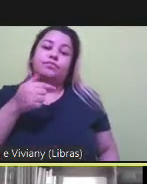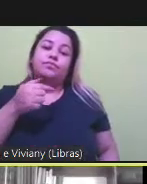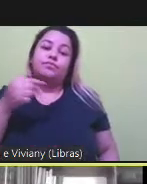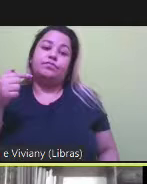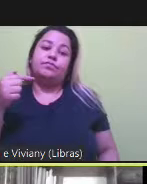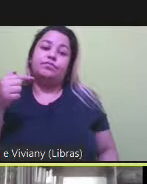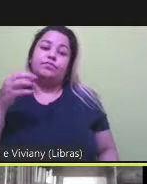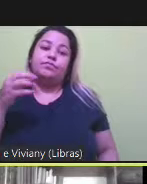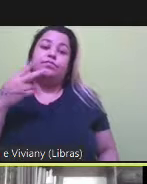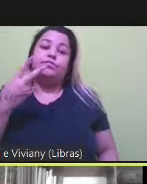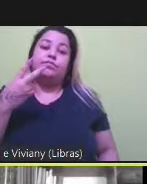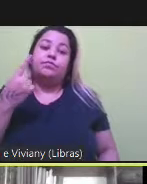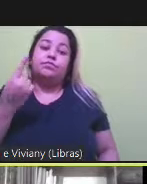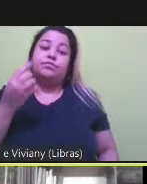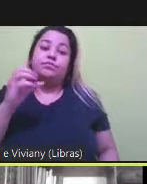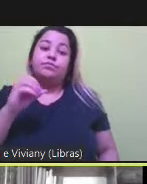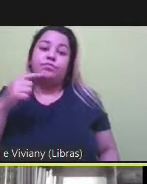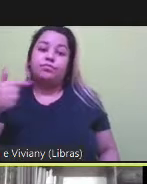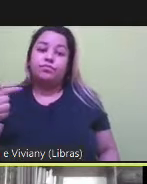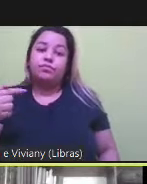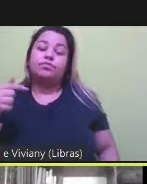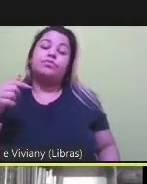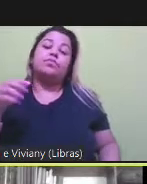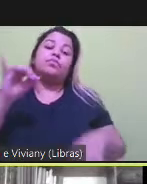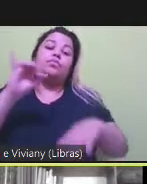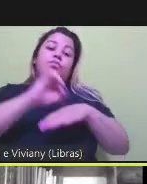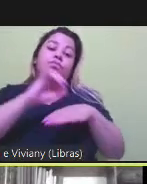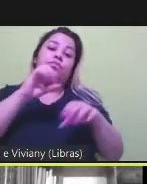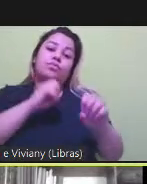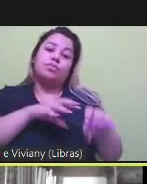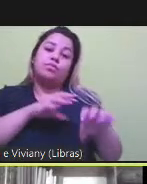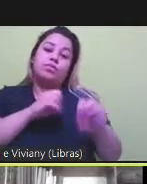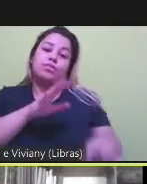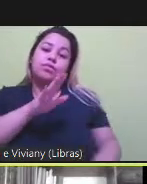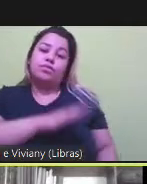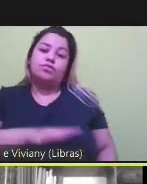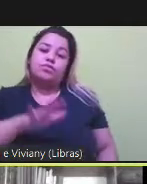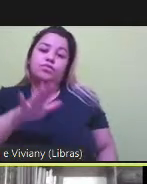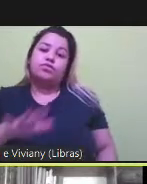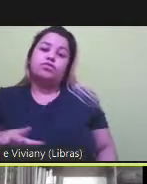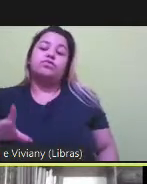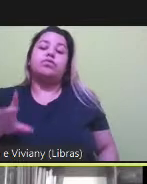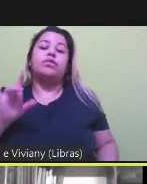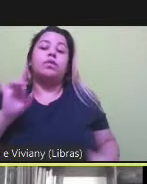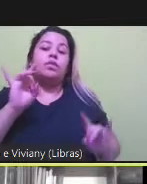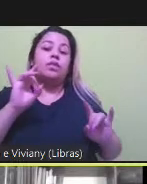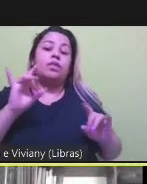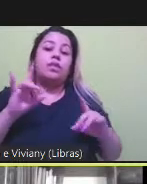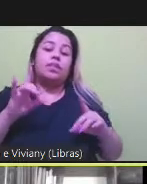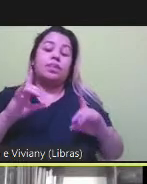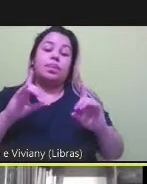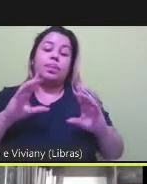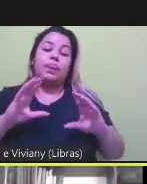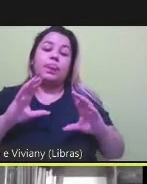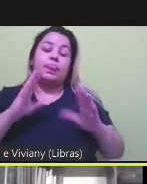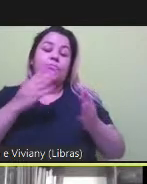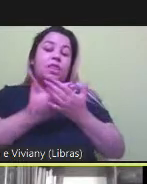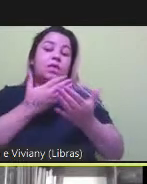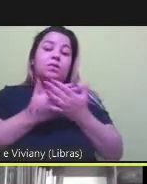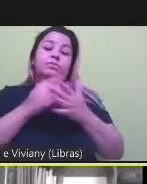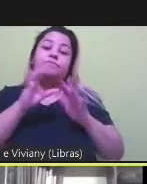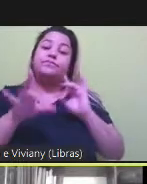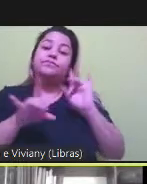2,100 centers or schools and primary schools, high schools that are part of the program Crescendo em